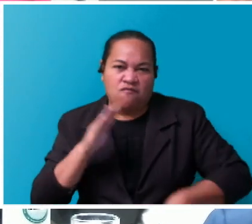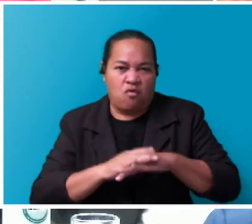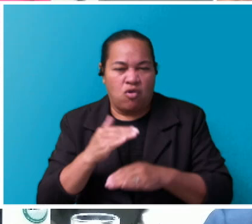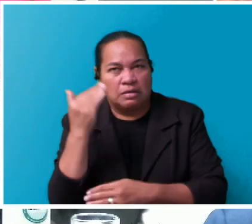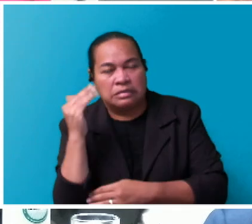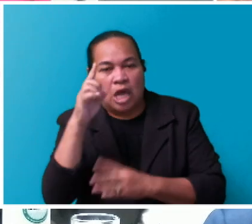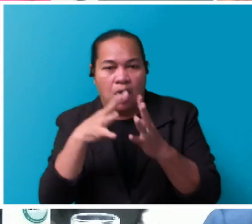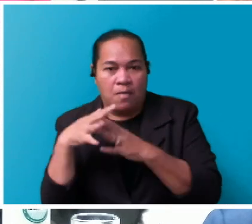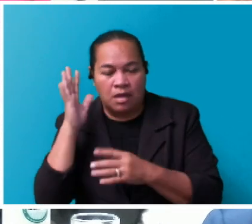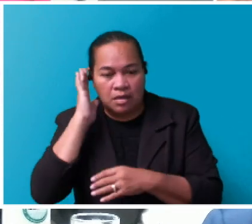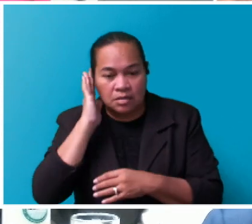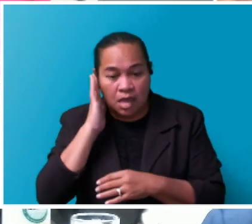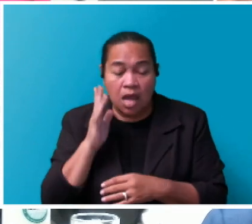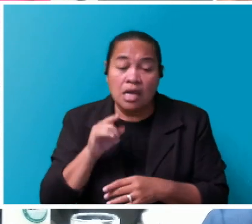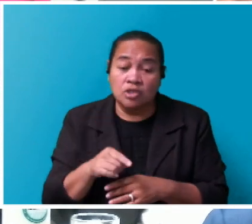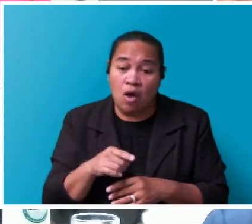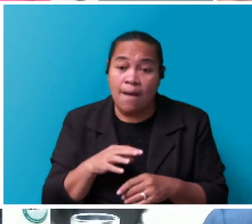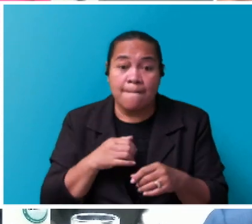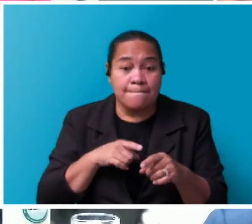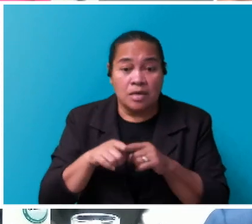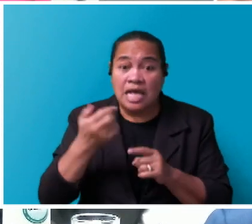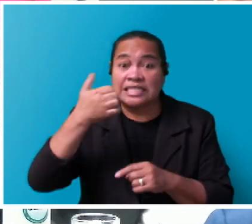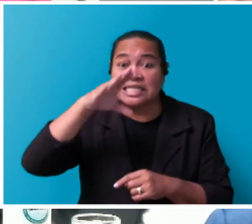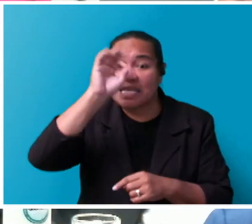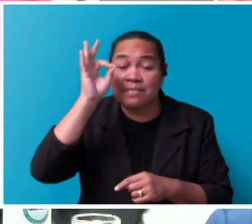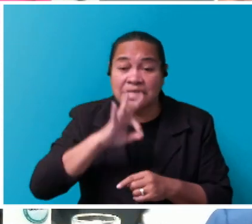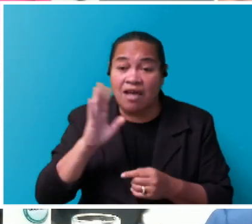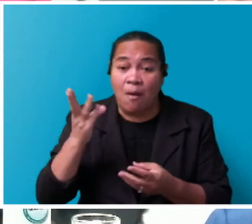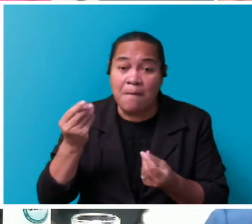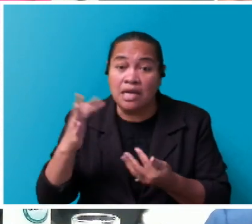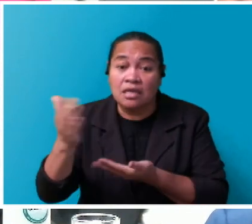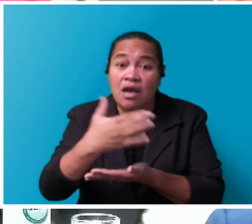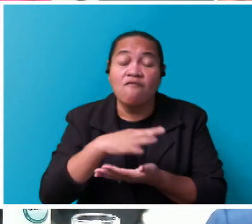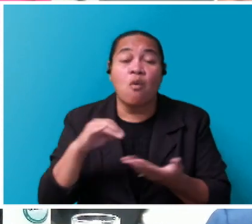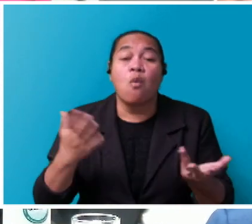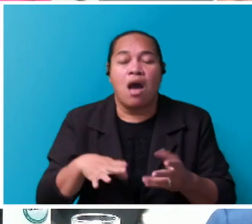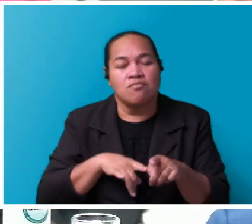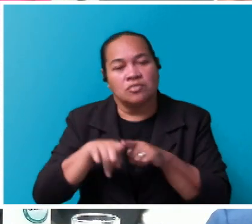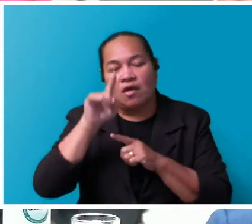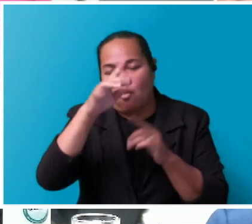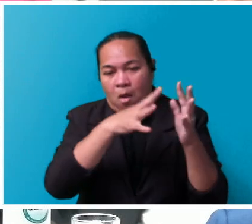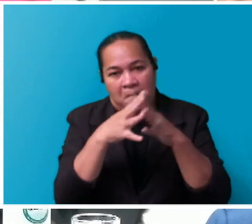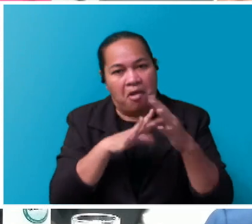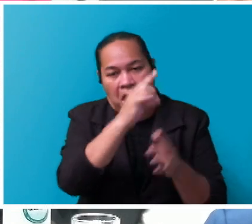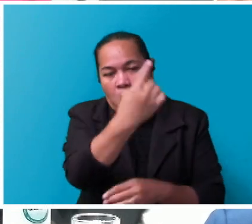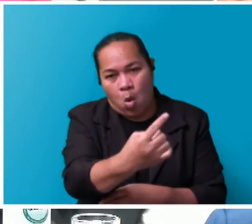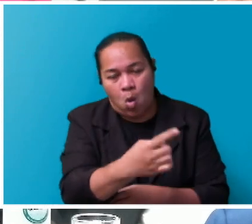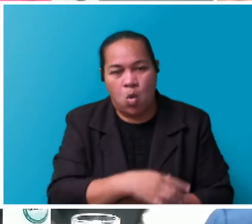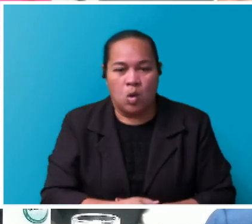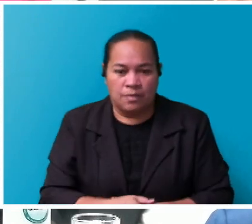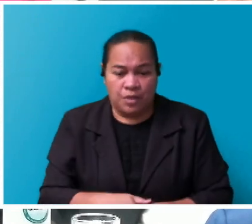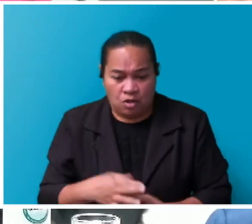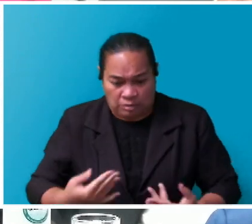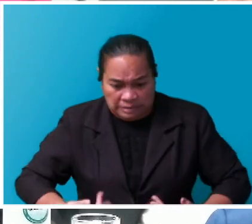key exporters derive 60% of their revenue from the US market alone. These statistics,